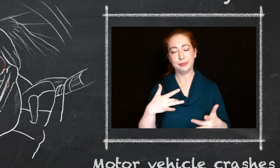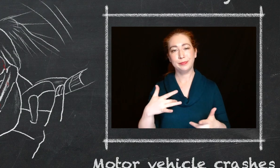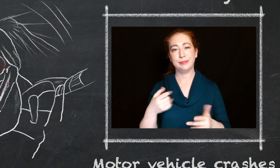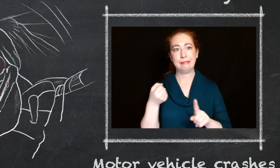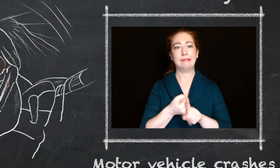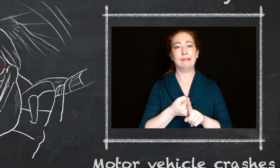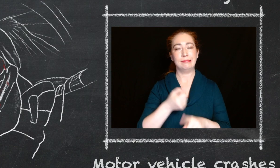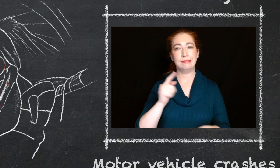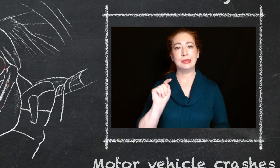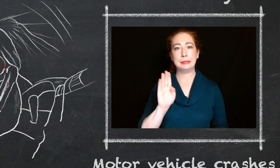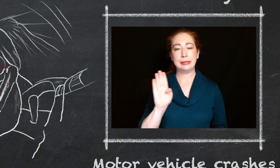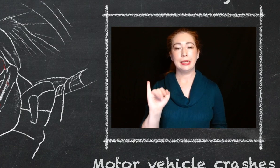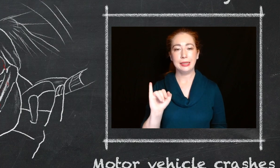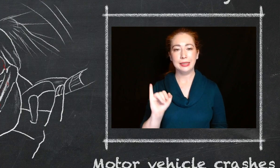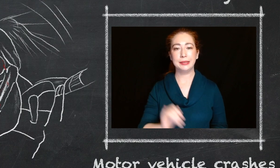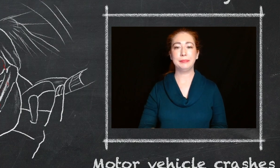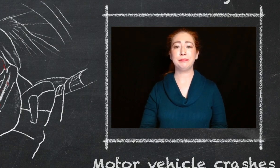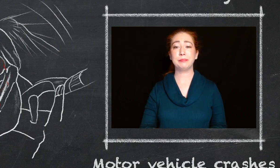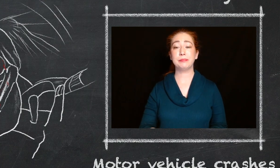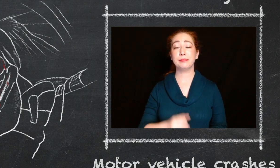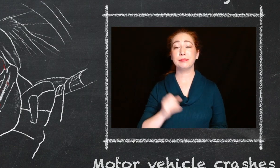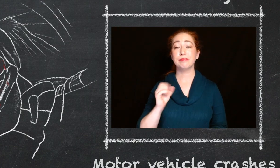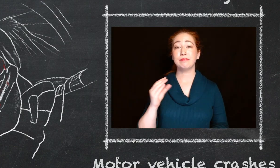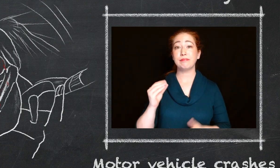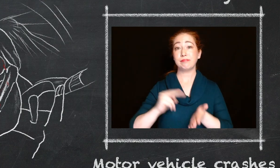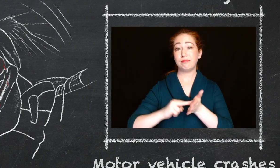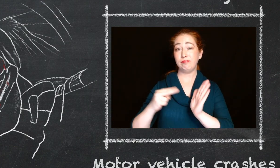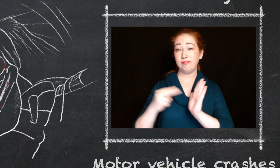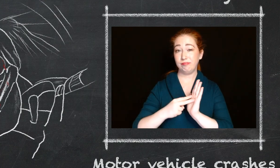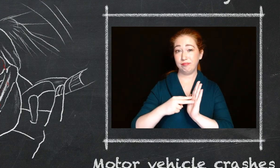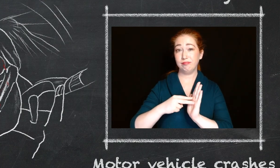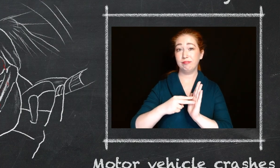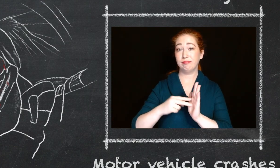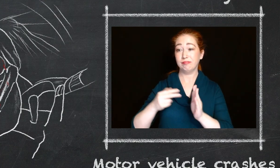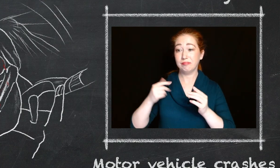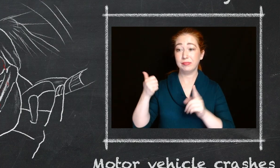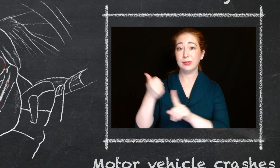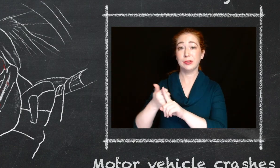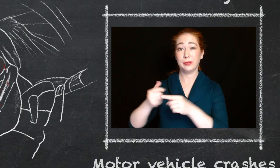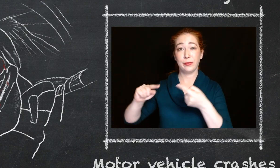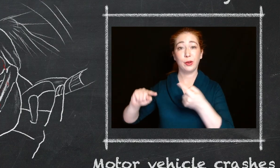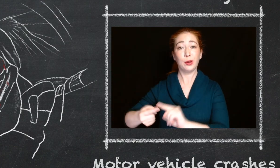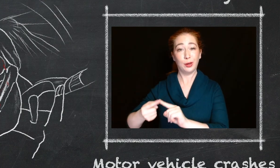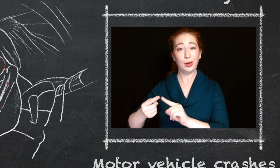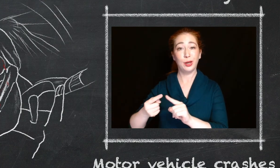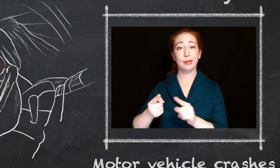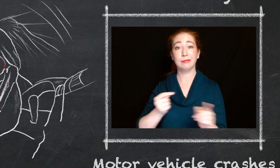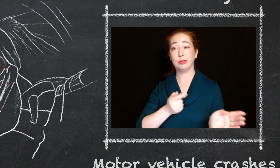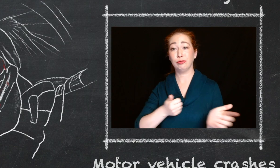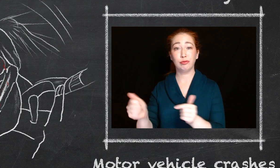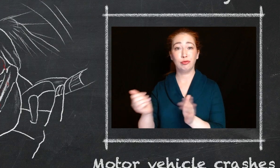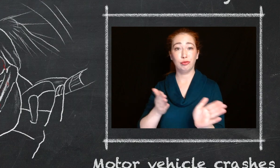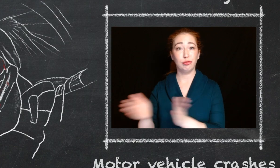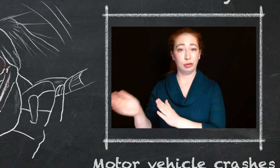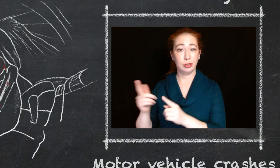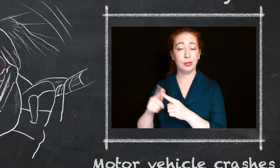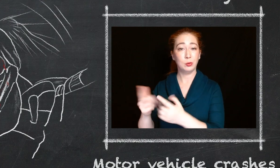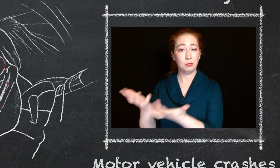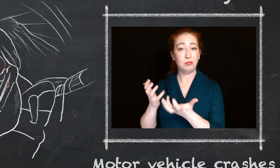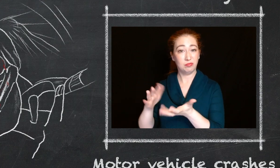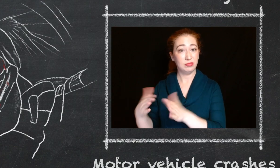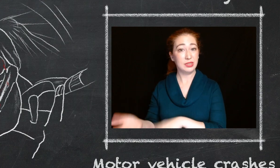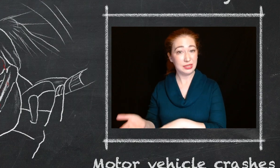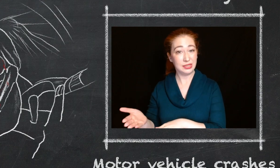main cause for people aged 15 to 34 years old and people over 75 years old.